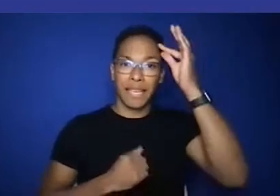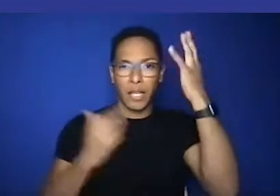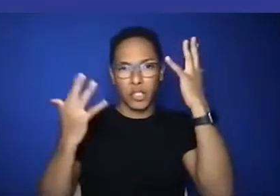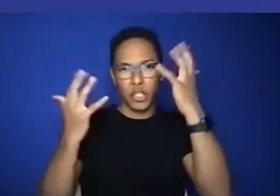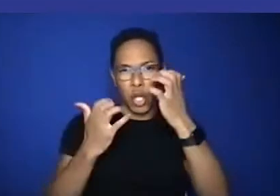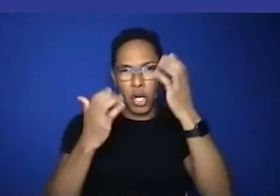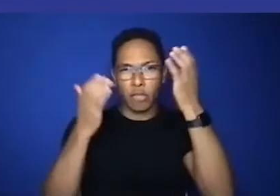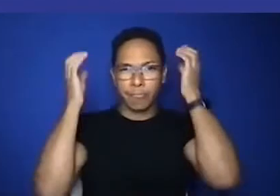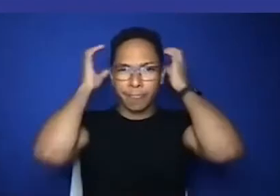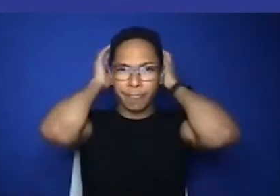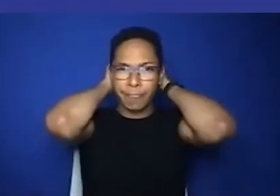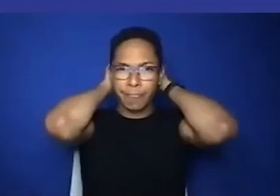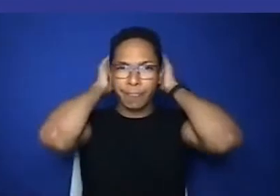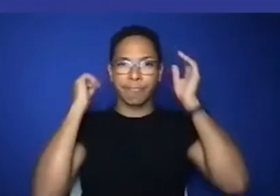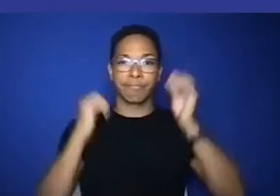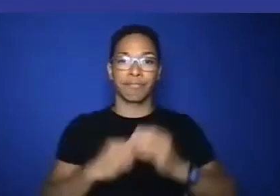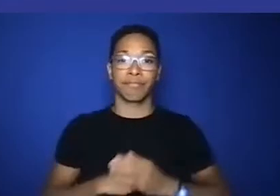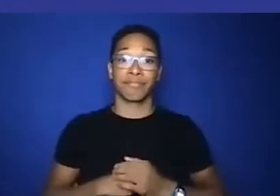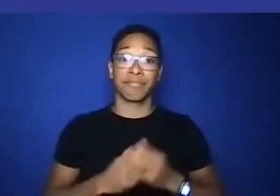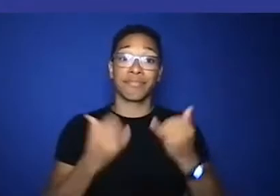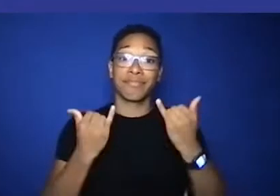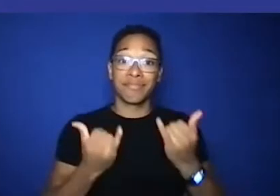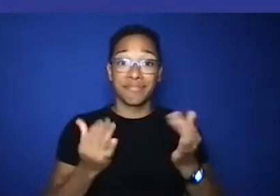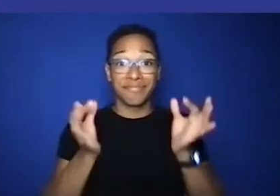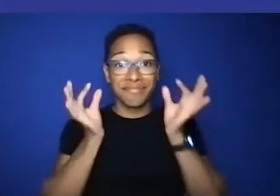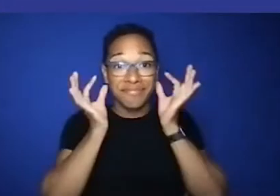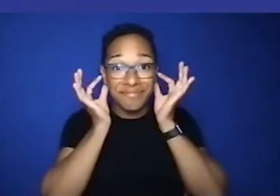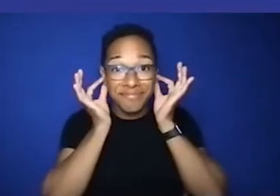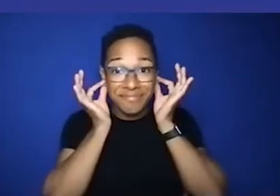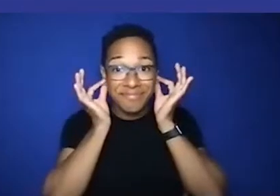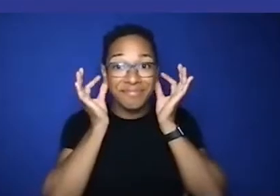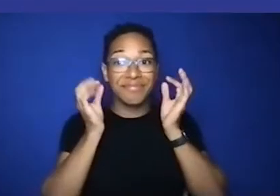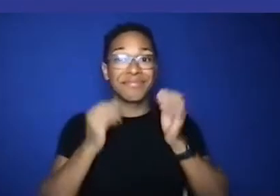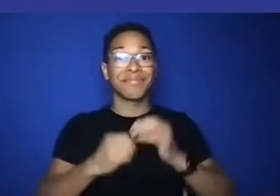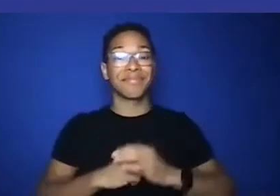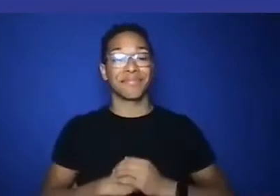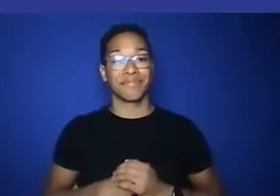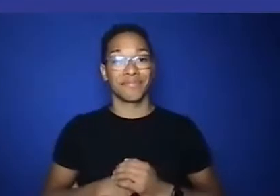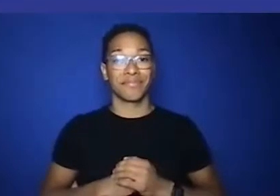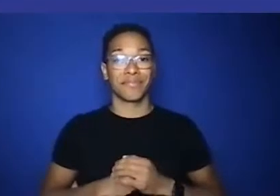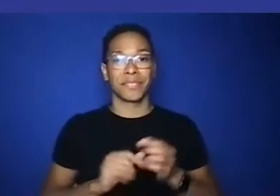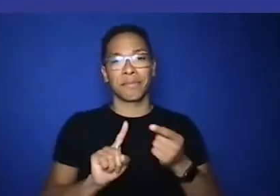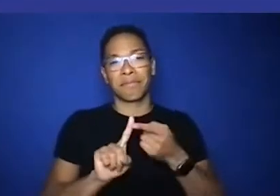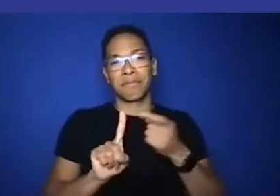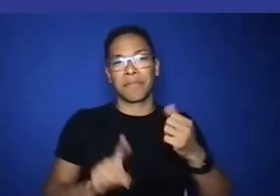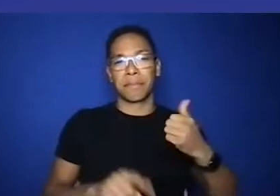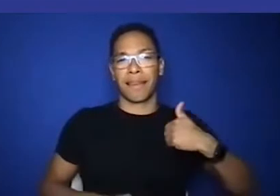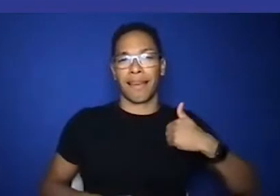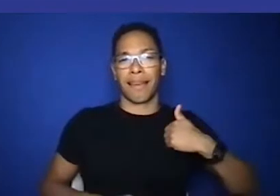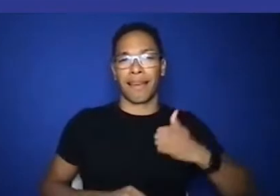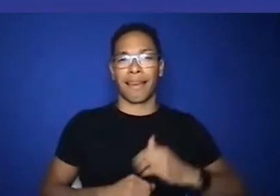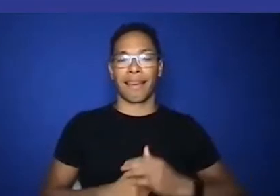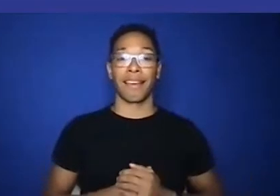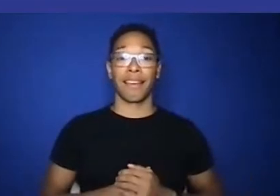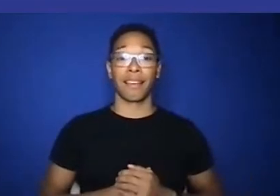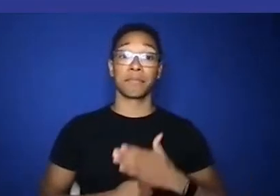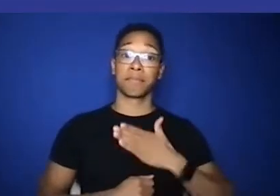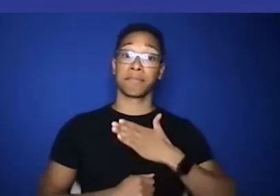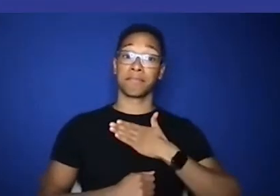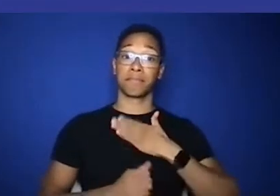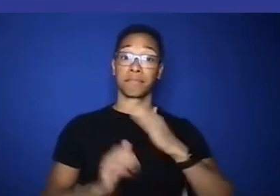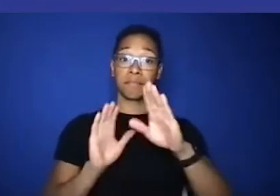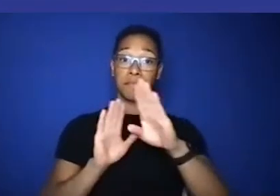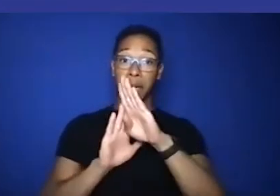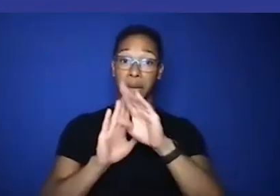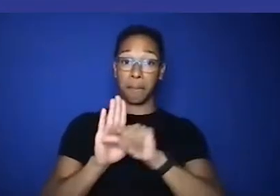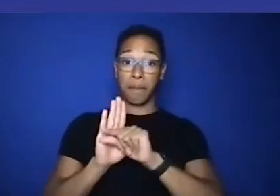I'm wearing beaded blueberry earrings by Bronwyn Butterfield from Treaty 1 in Canada. My background is